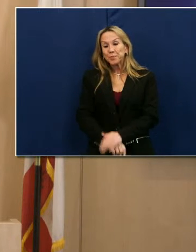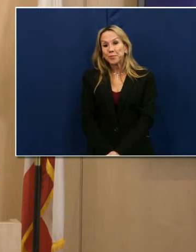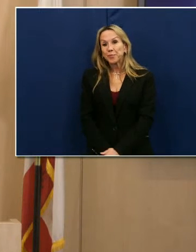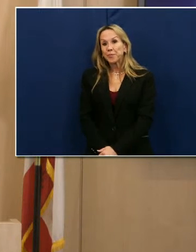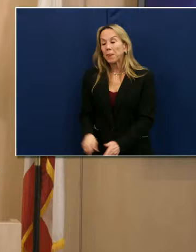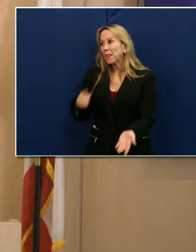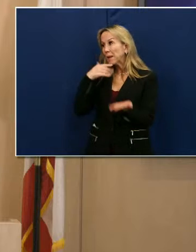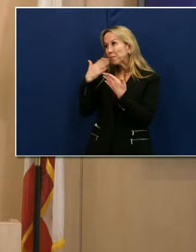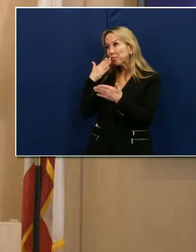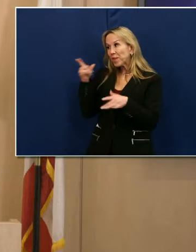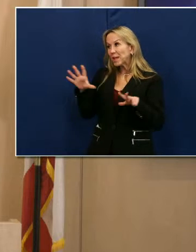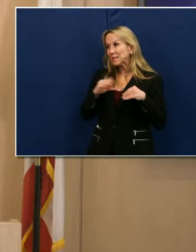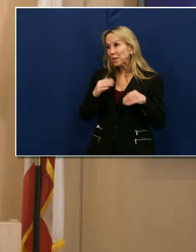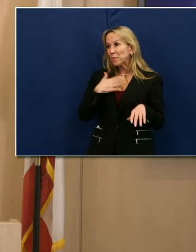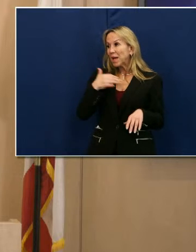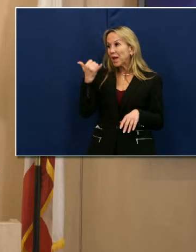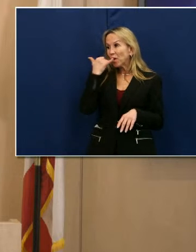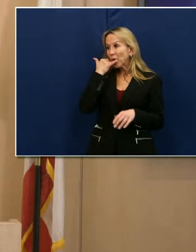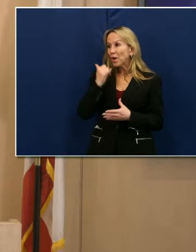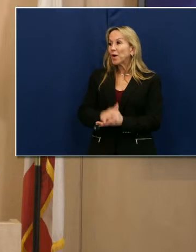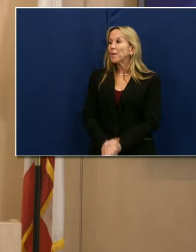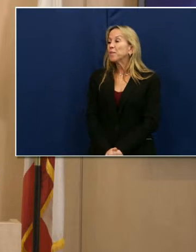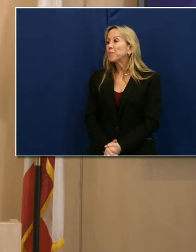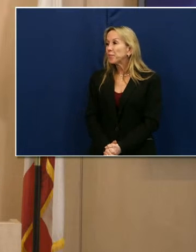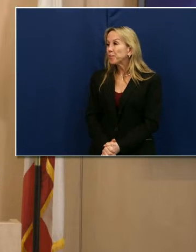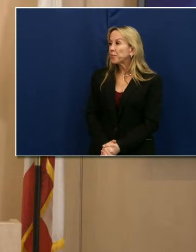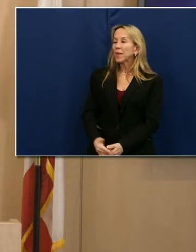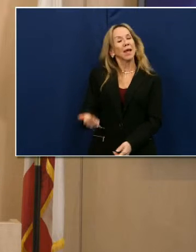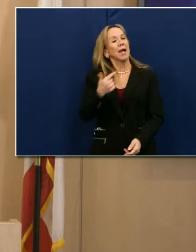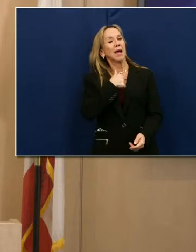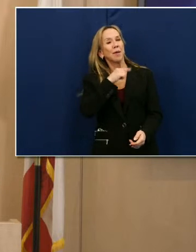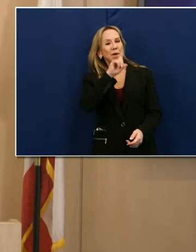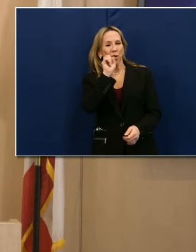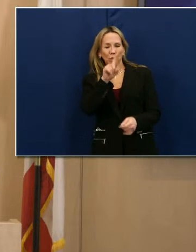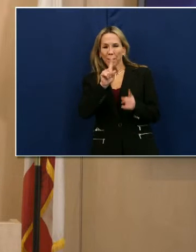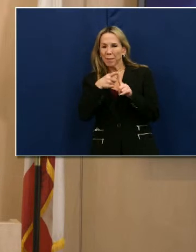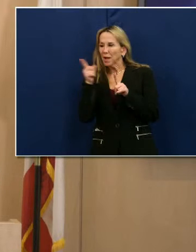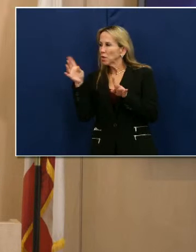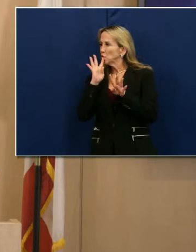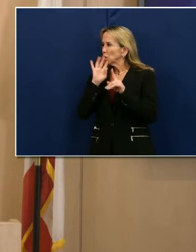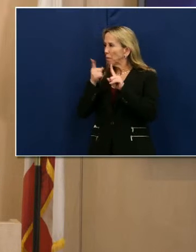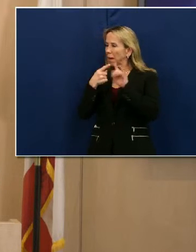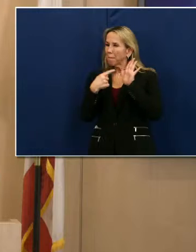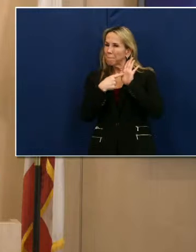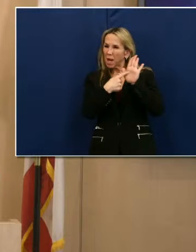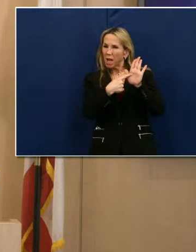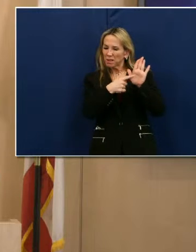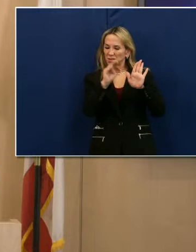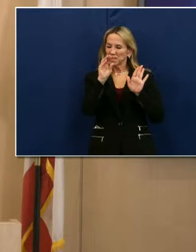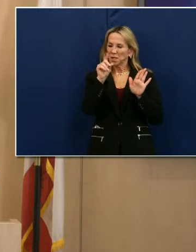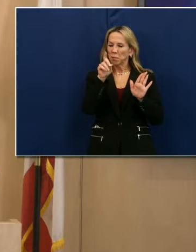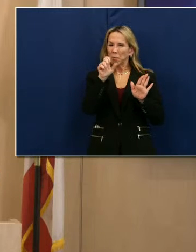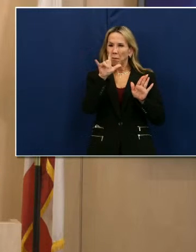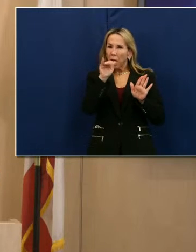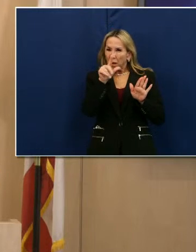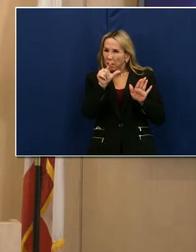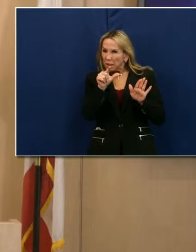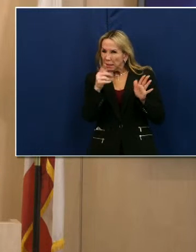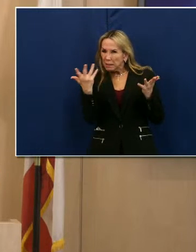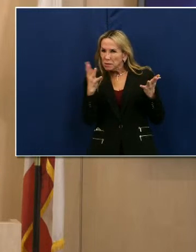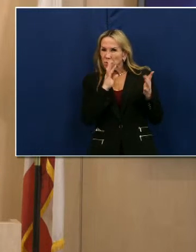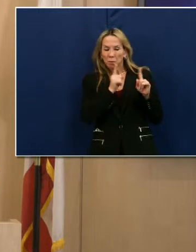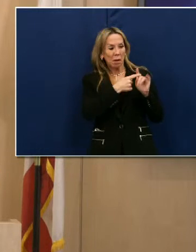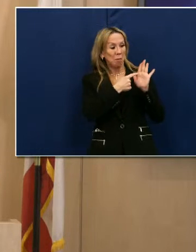Thank you for taking my call. I had a question about the modeling that was presented in today's briefing. I wonder,